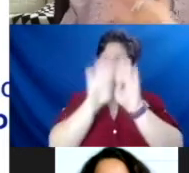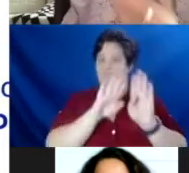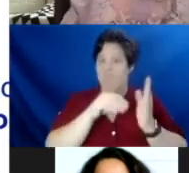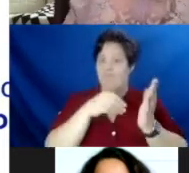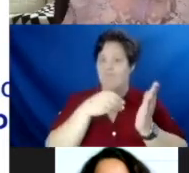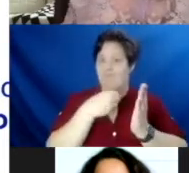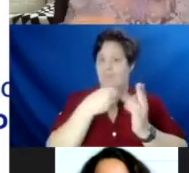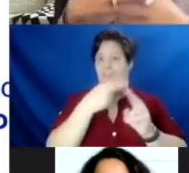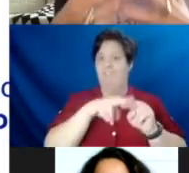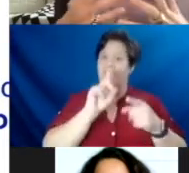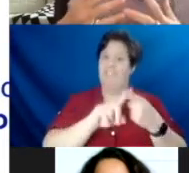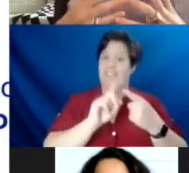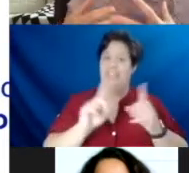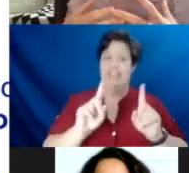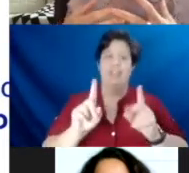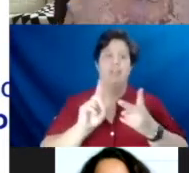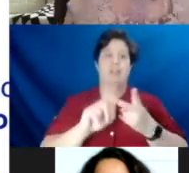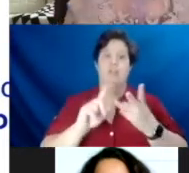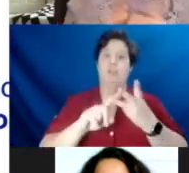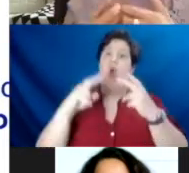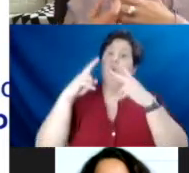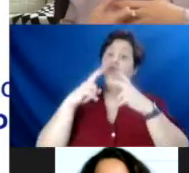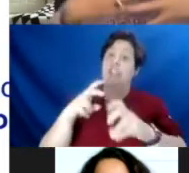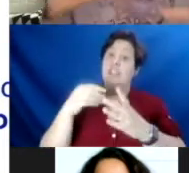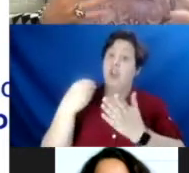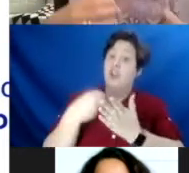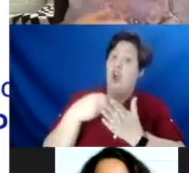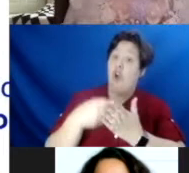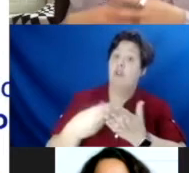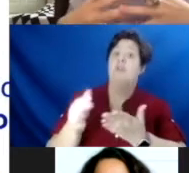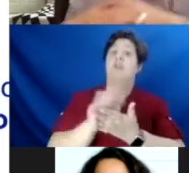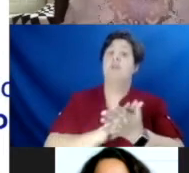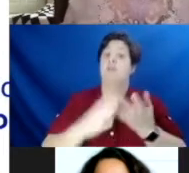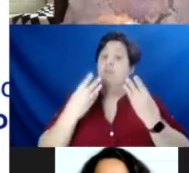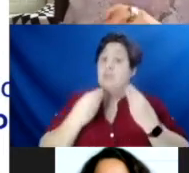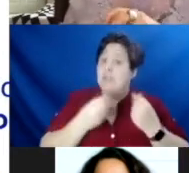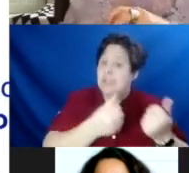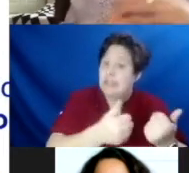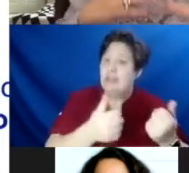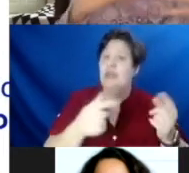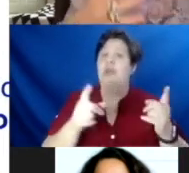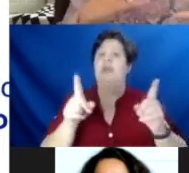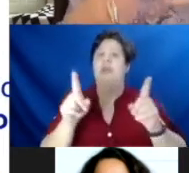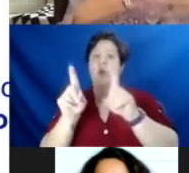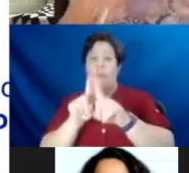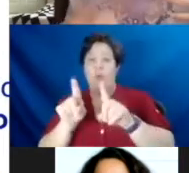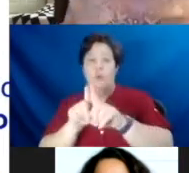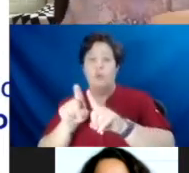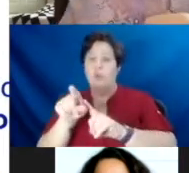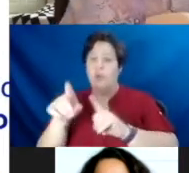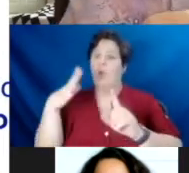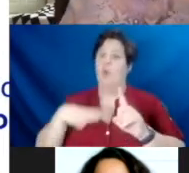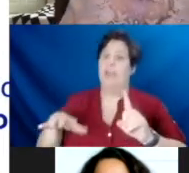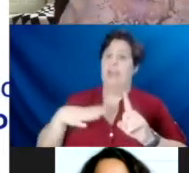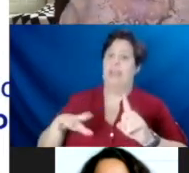those fee systems. Then there's research costs that can involve all the material, but also sort of what you need